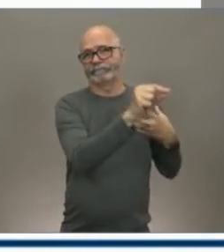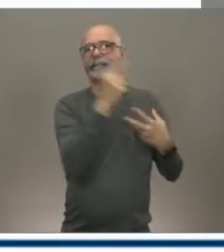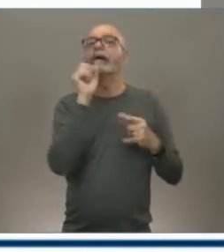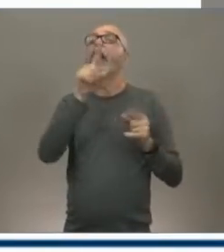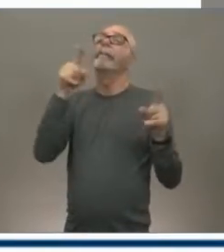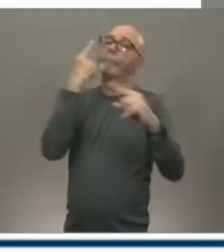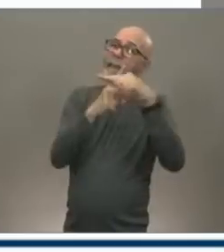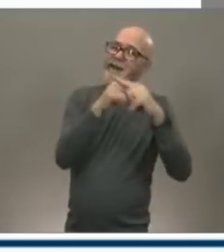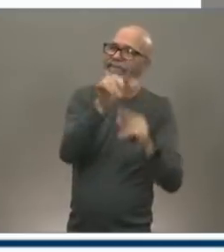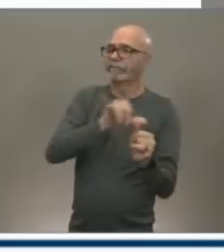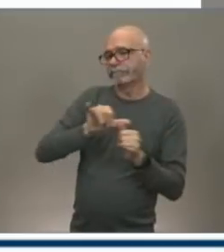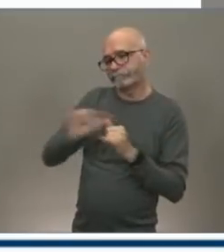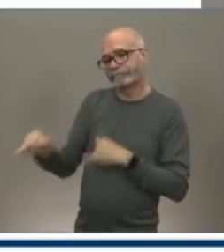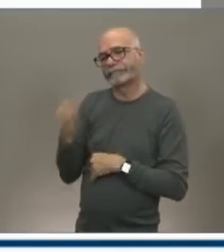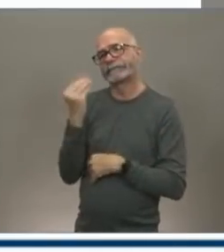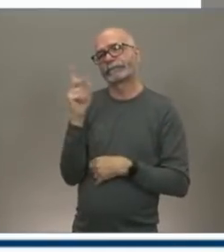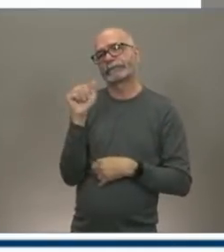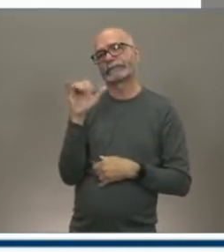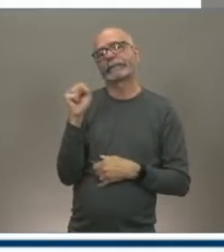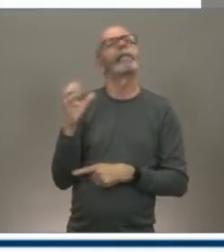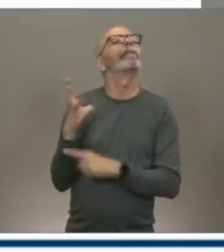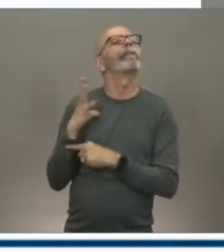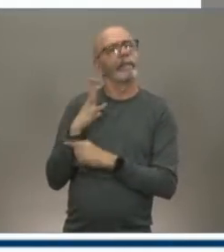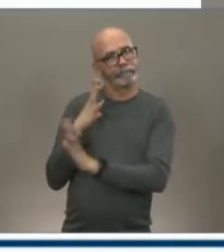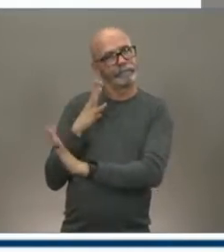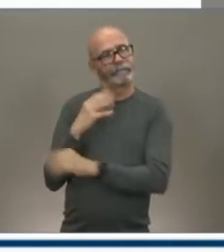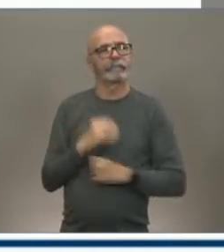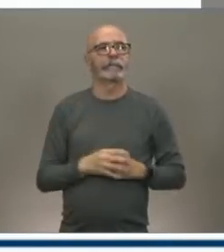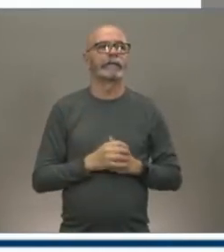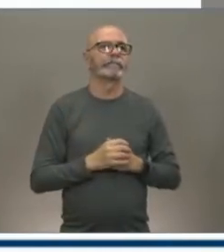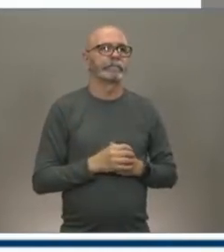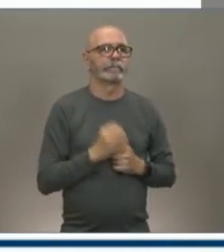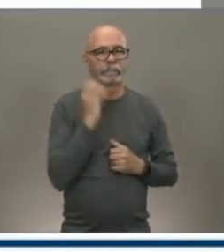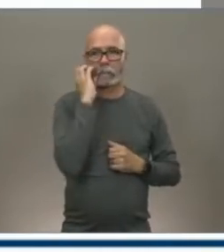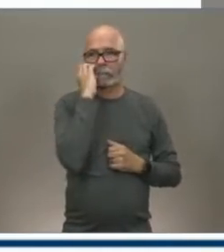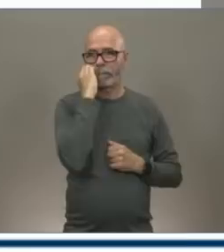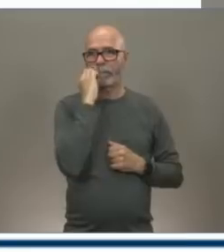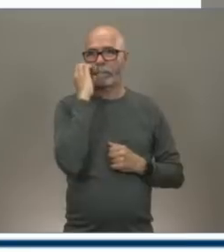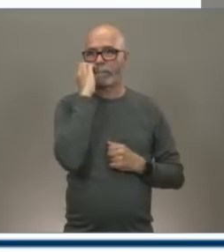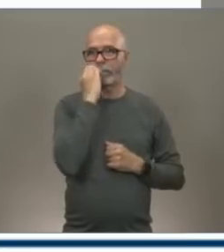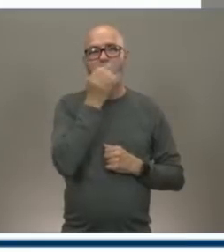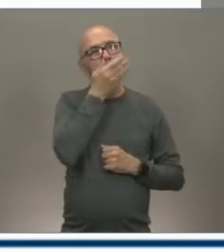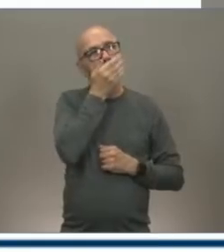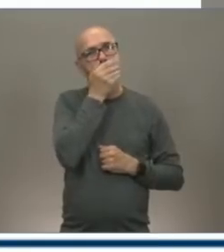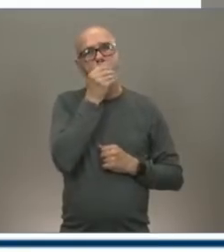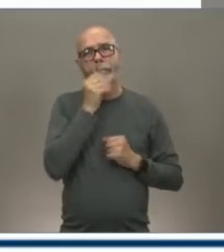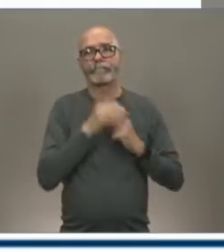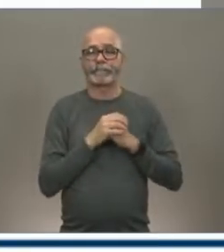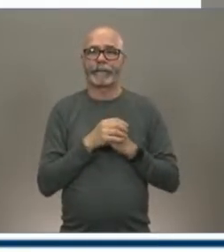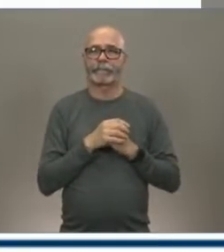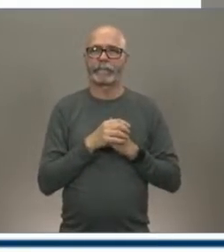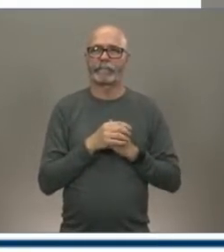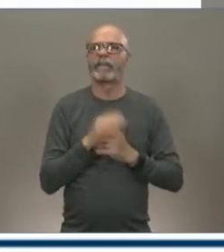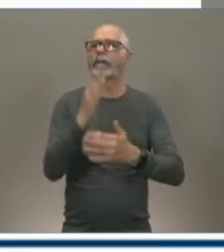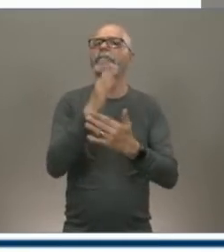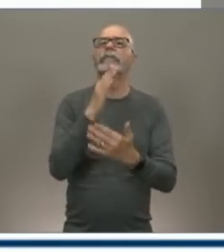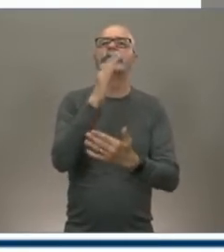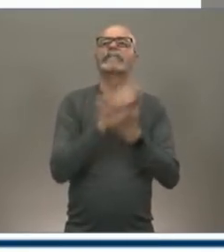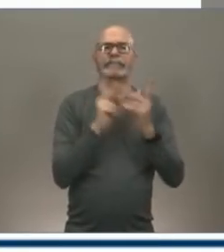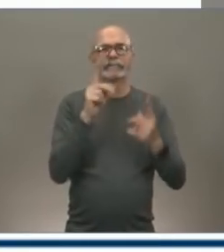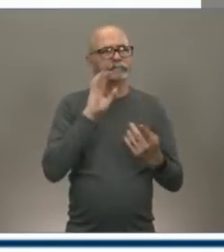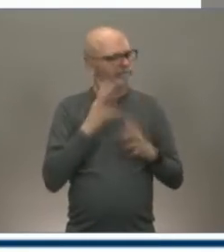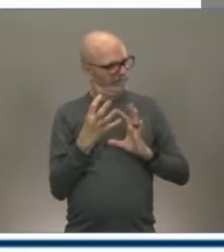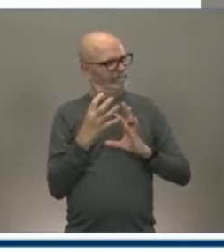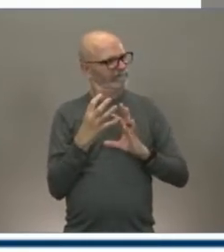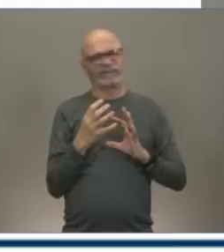I want to clarify an issue that's come up around the restrictions that we have in place in the Halifax area. There's been some confusion about offering